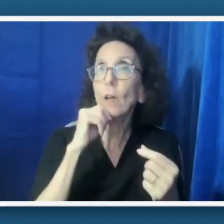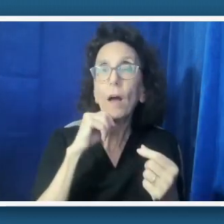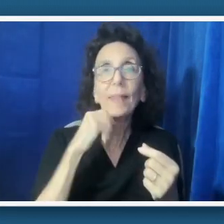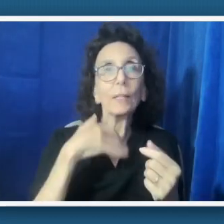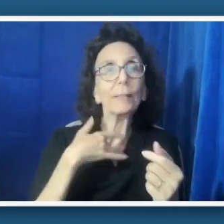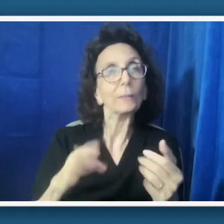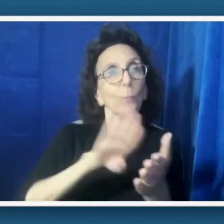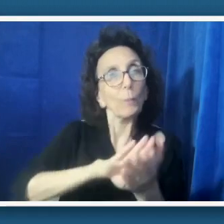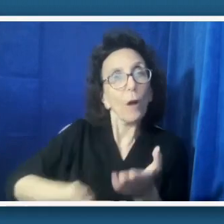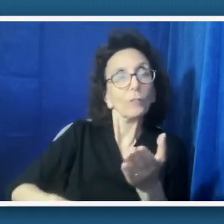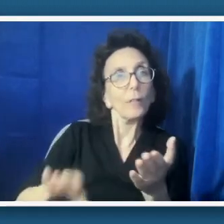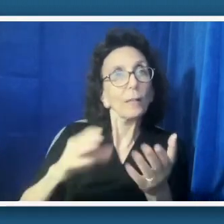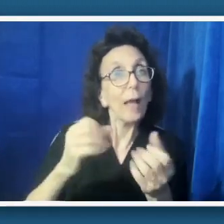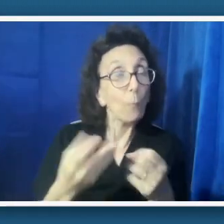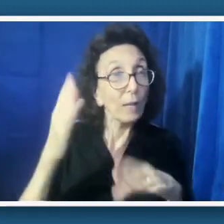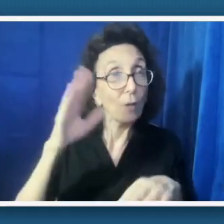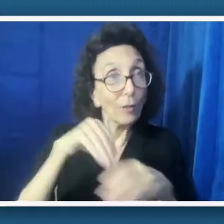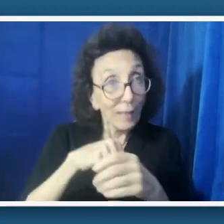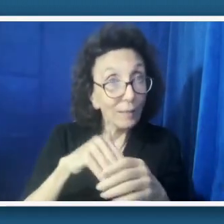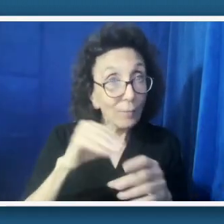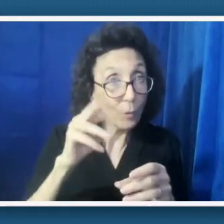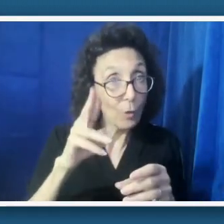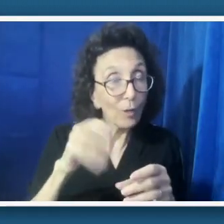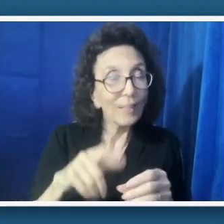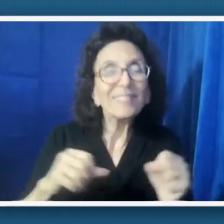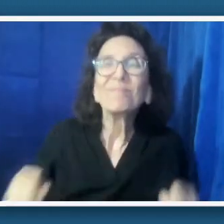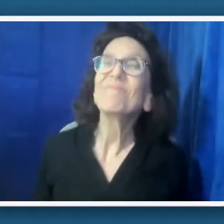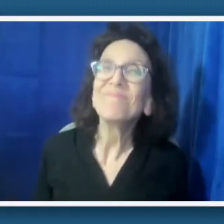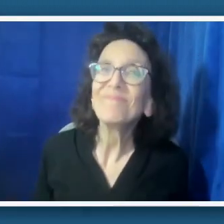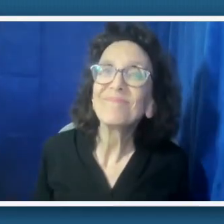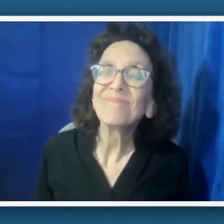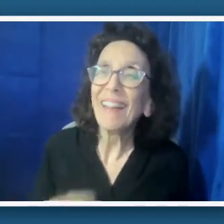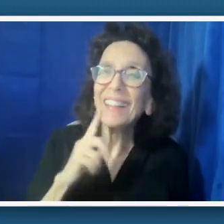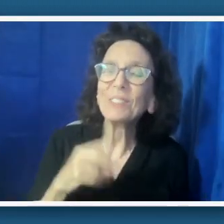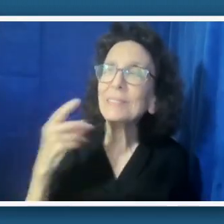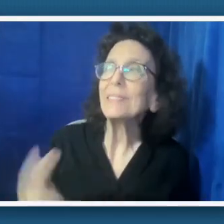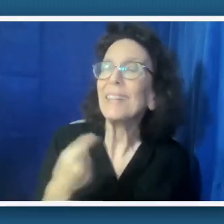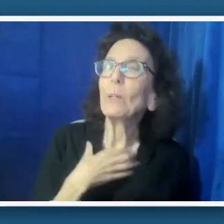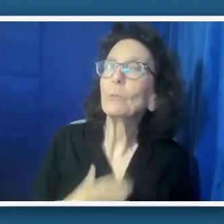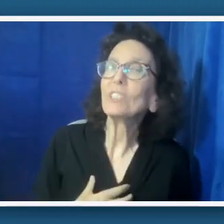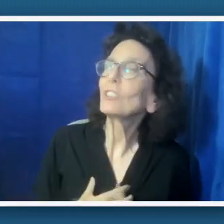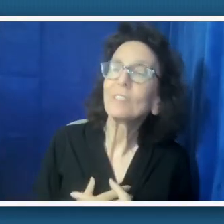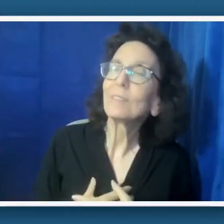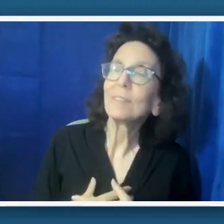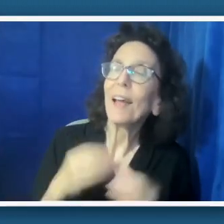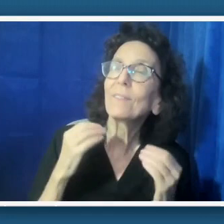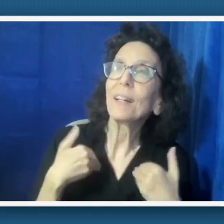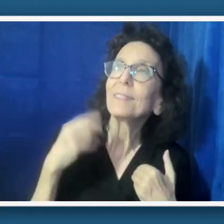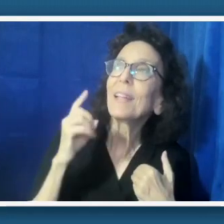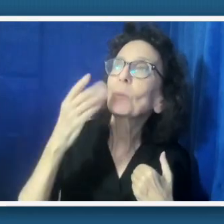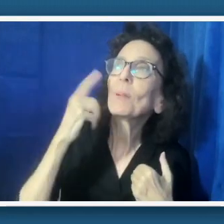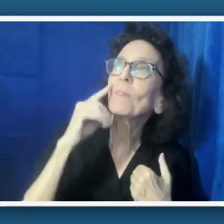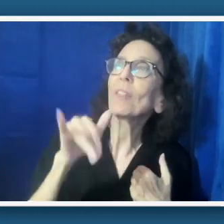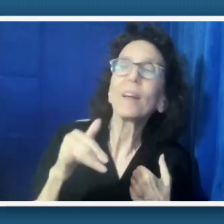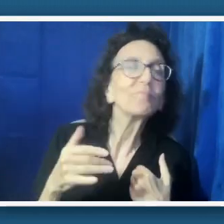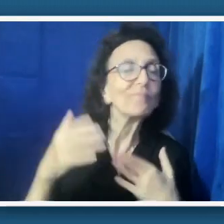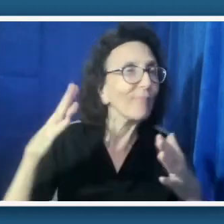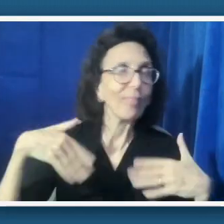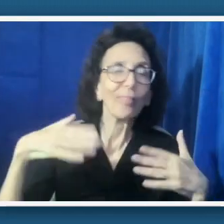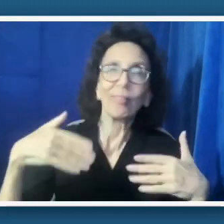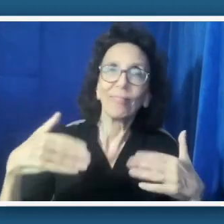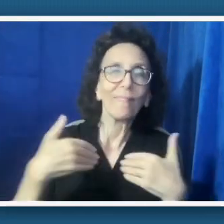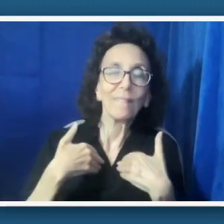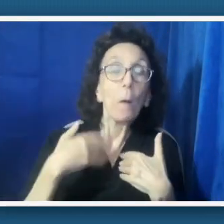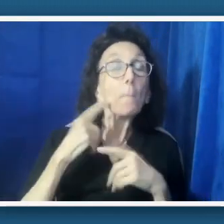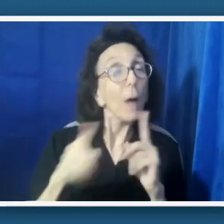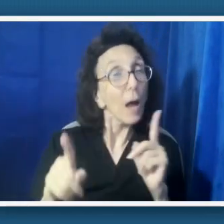are on the mural. So I wish that there were a really comprehensive database. There's really isn't, but there are a few good places